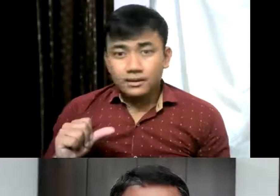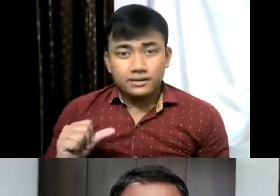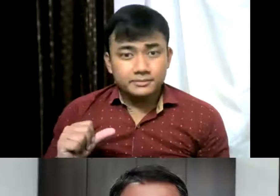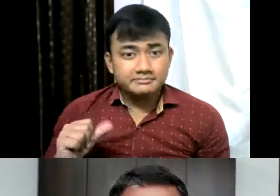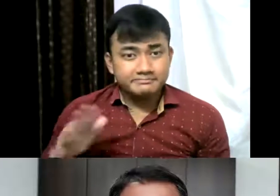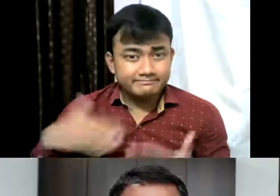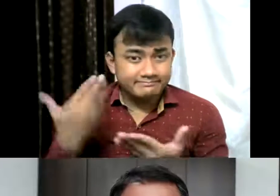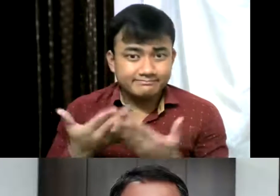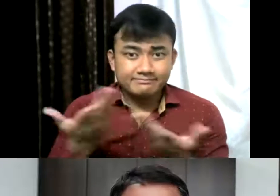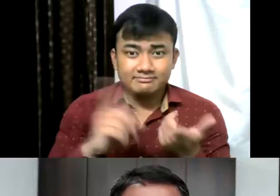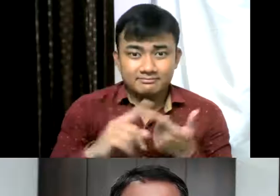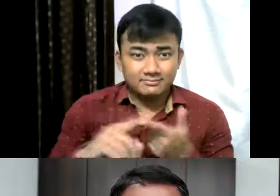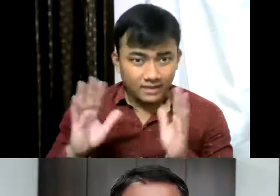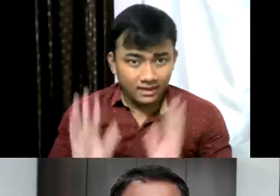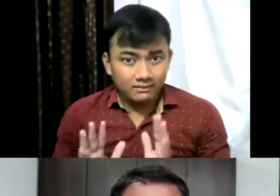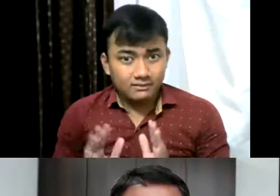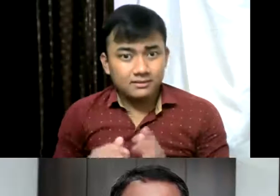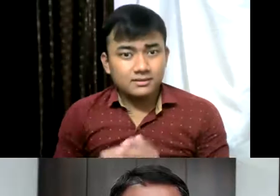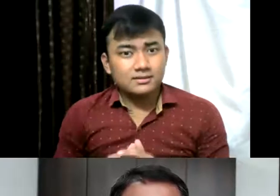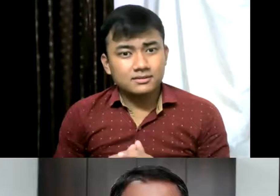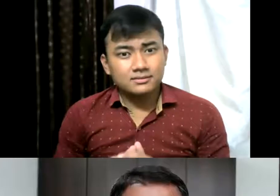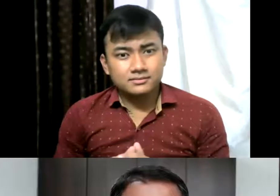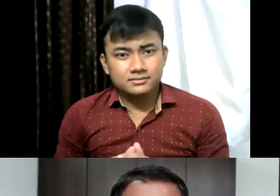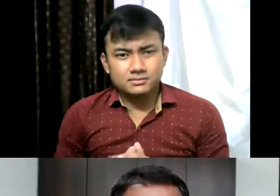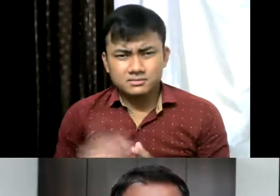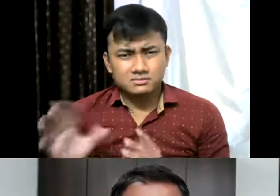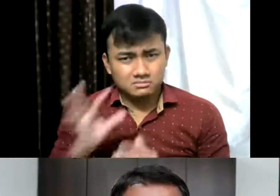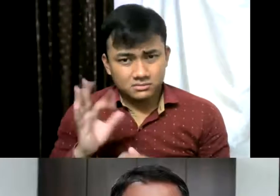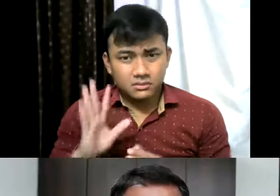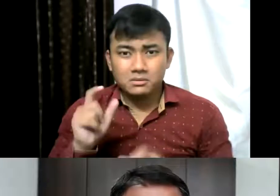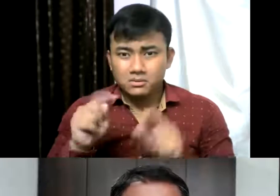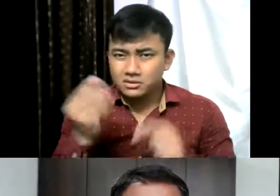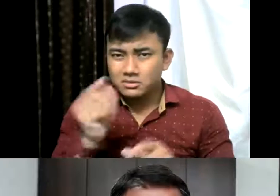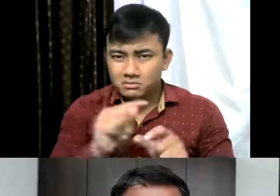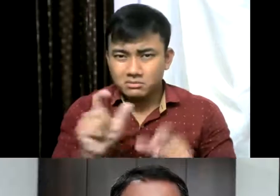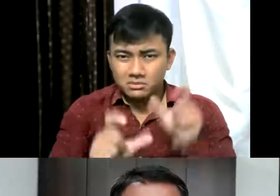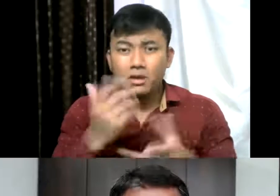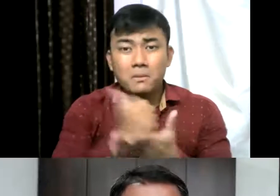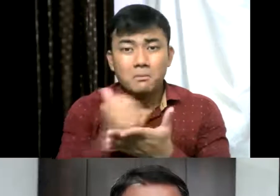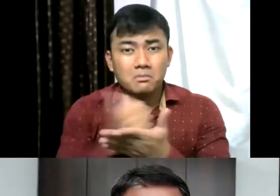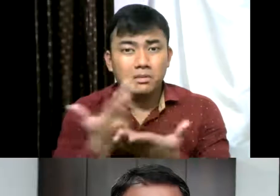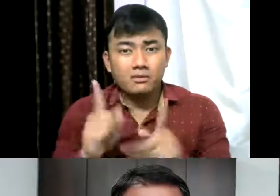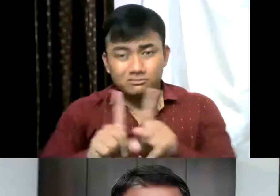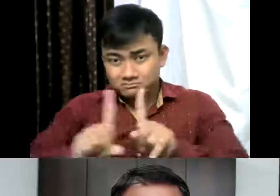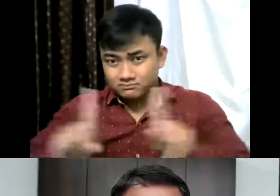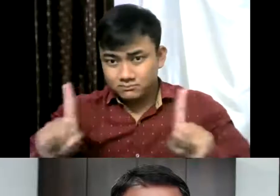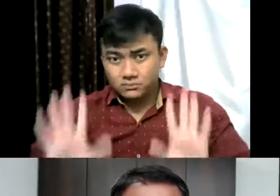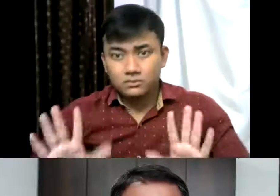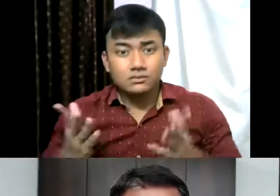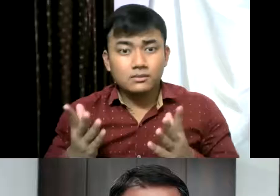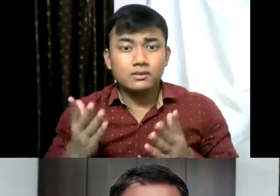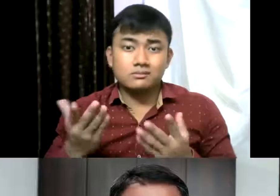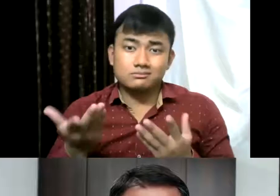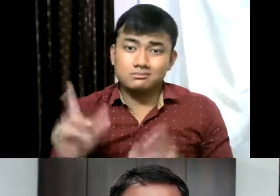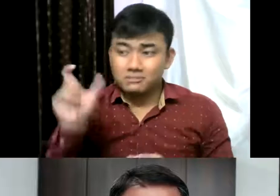ways in which I was creating anonymous profiles versus already practicing physical distance, that you knew that you're not going to meet this